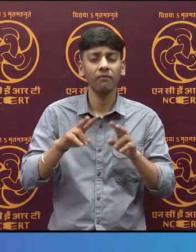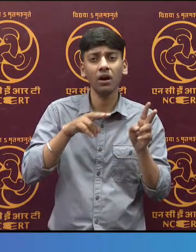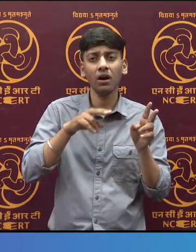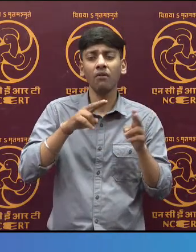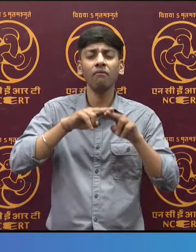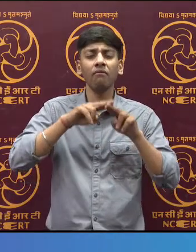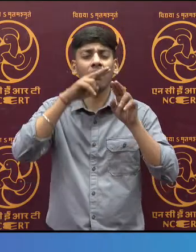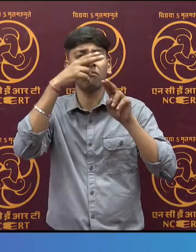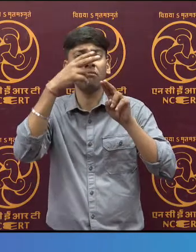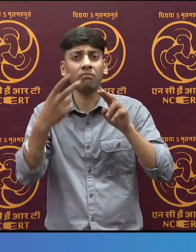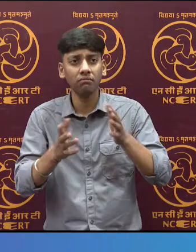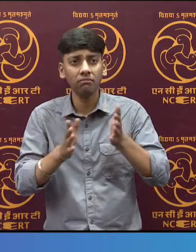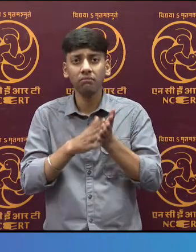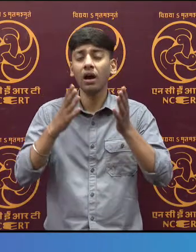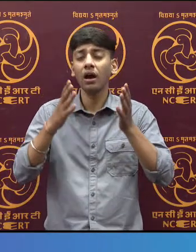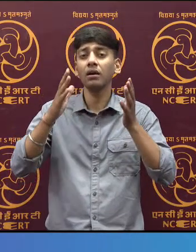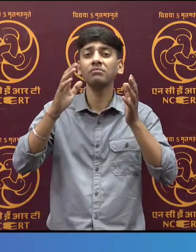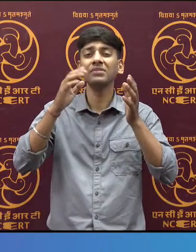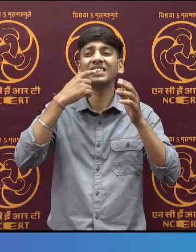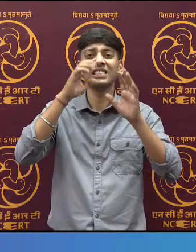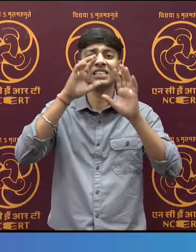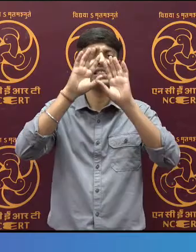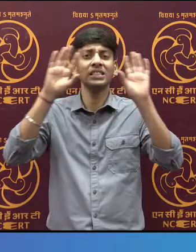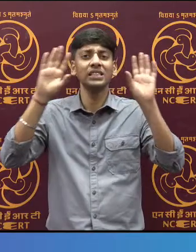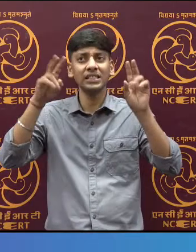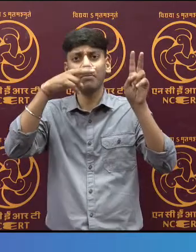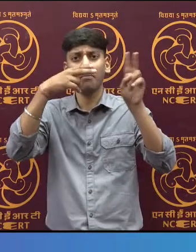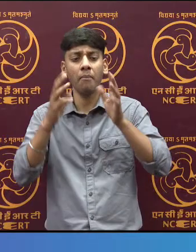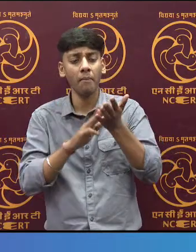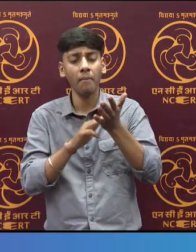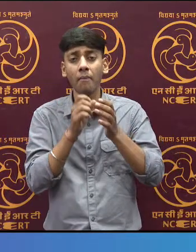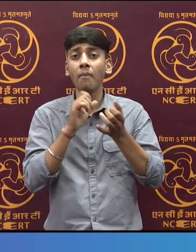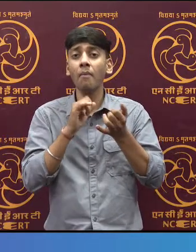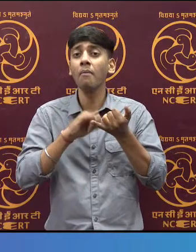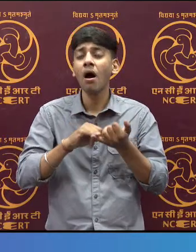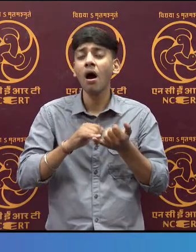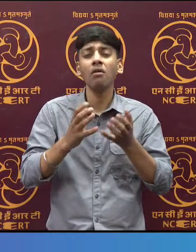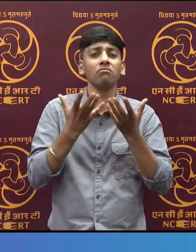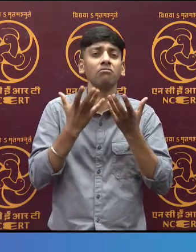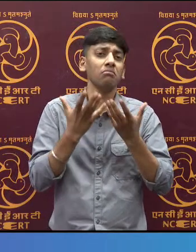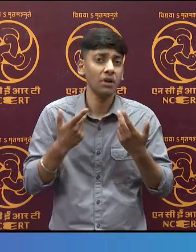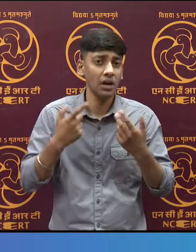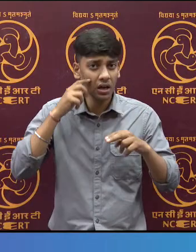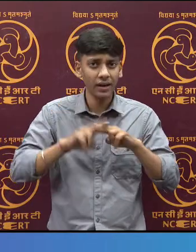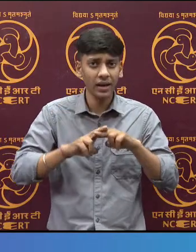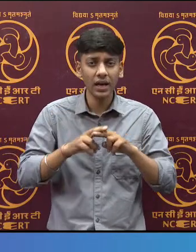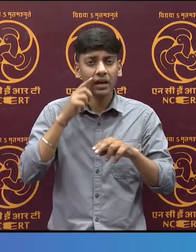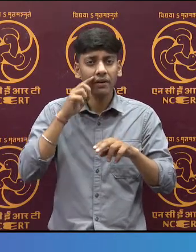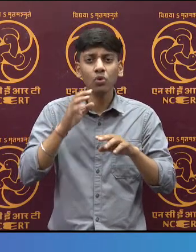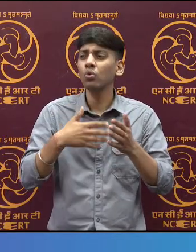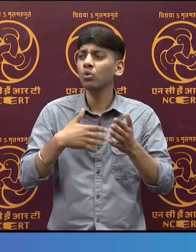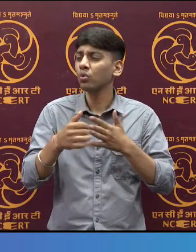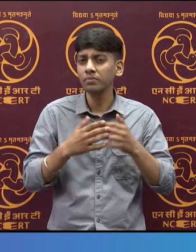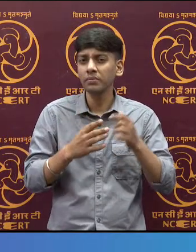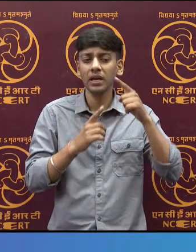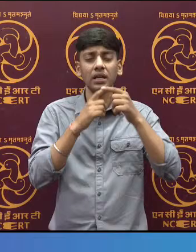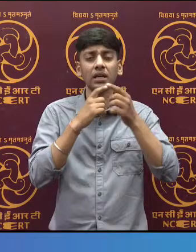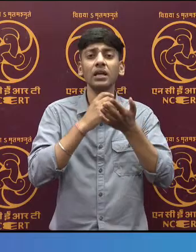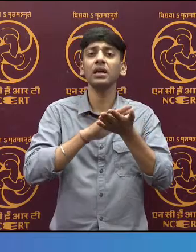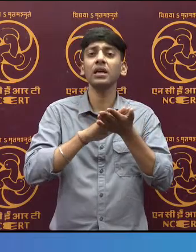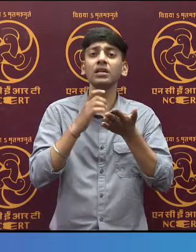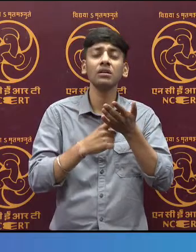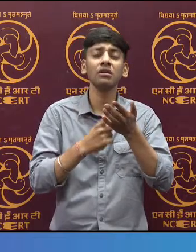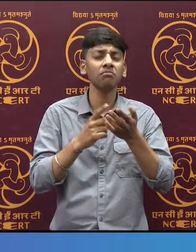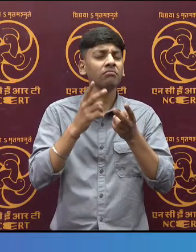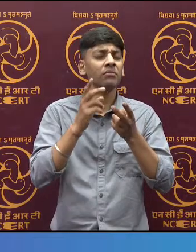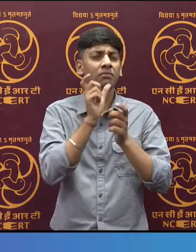the sky, towards the earth, and mass and weight. And the remaining chapters, remaining topics like thrust and pressure, pressure in